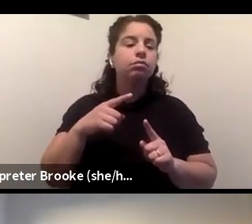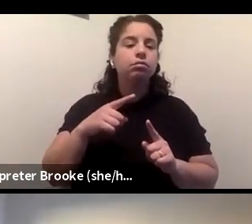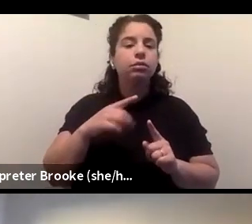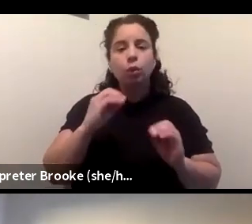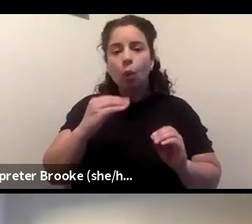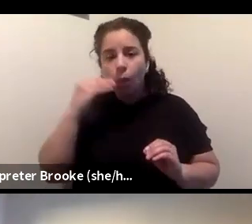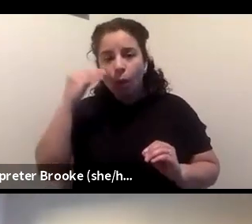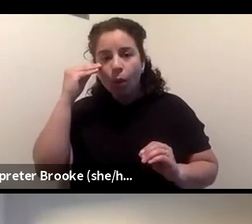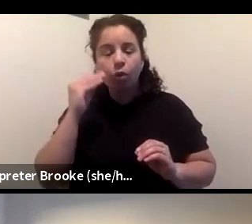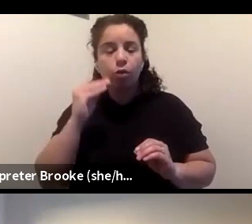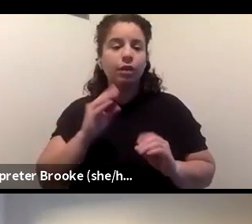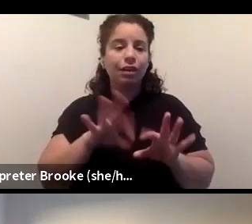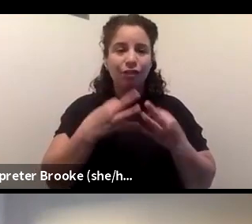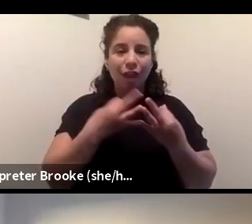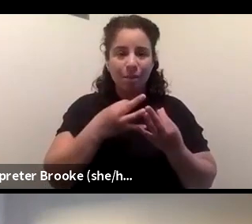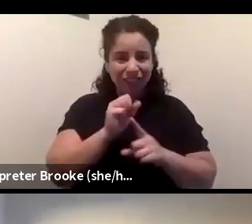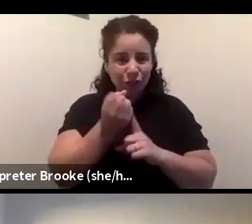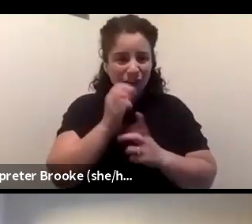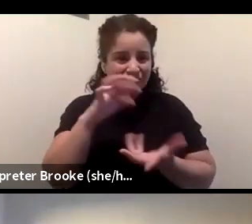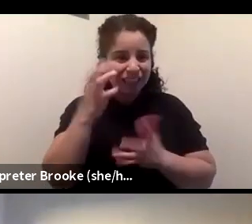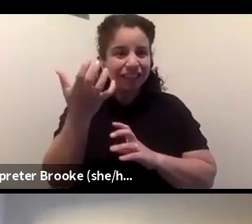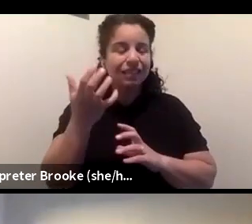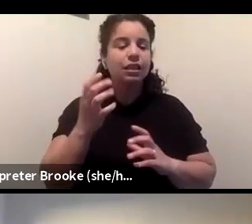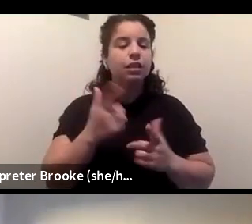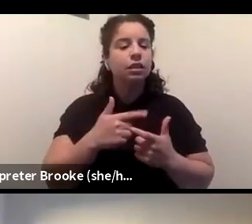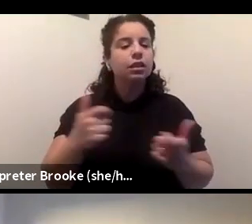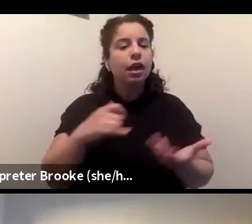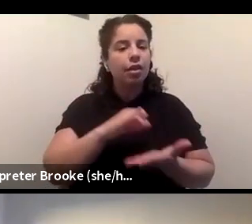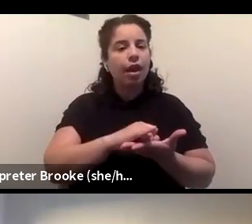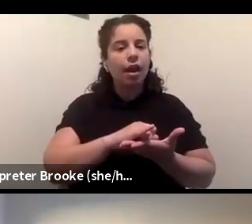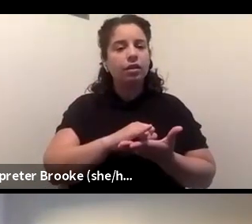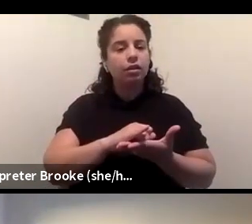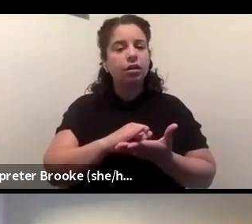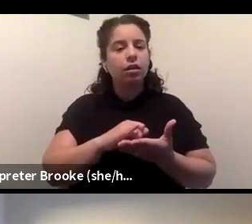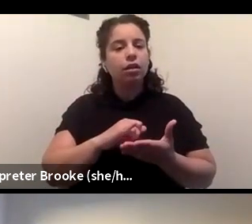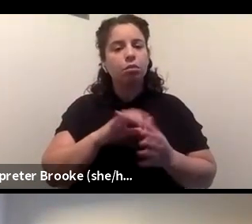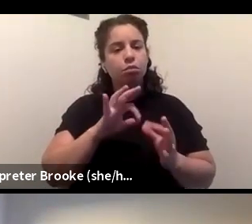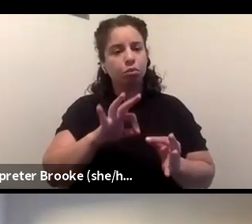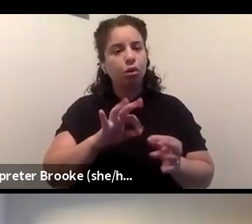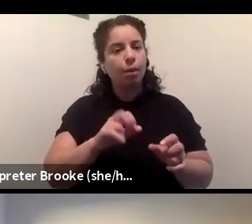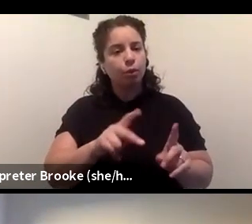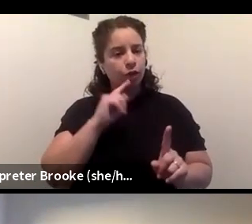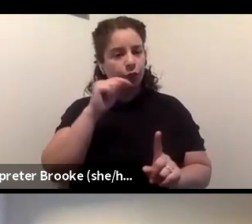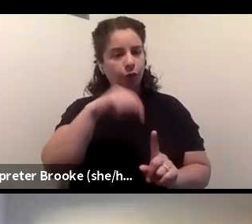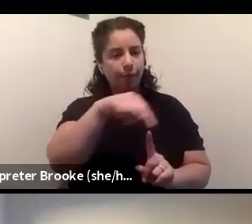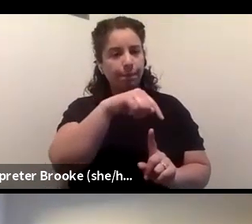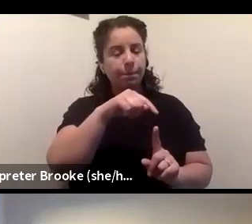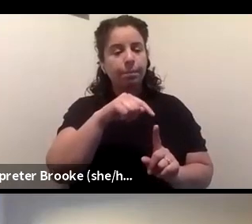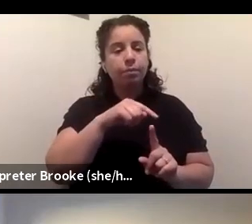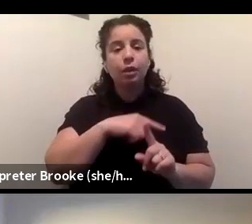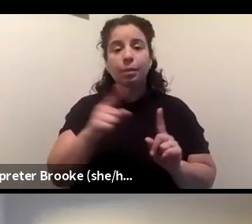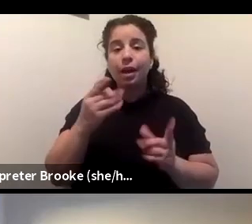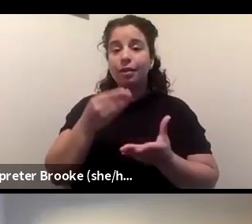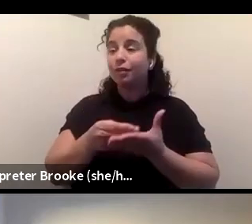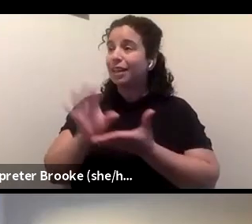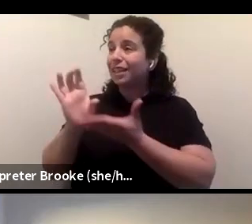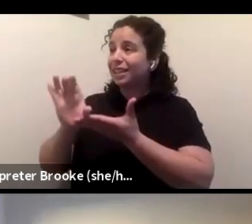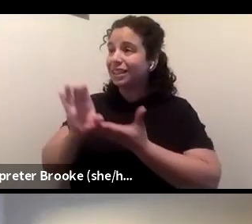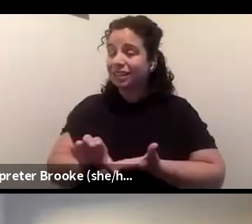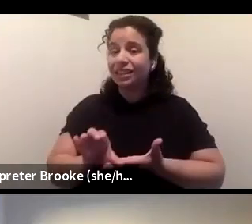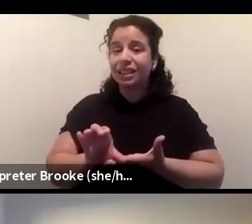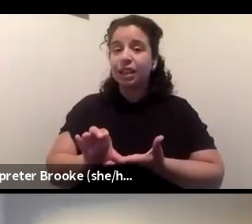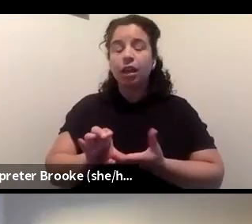that. But in this moment, what it actually looks like is that for that funding is them coming to us and saying, we want